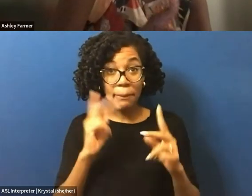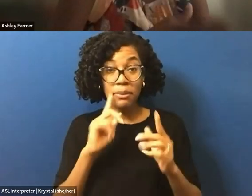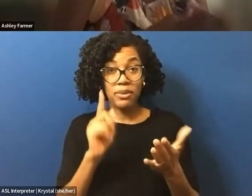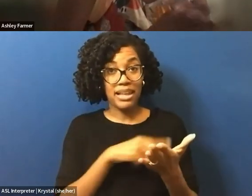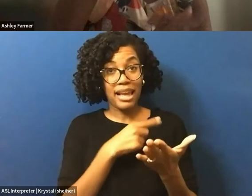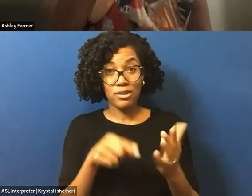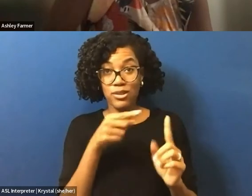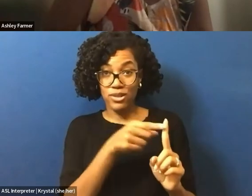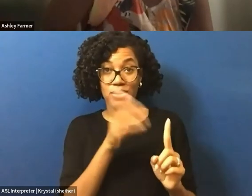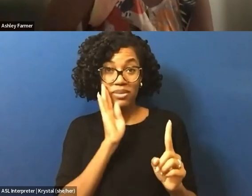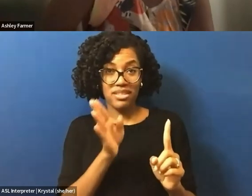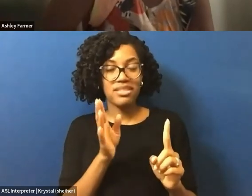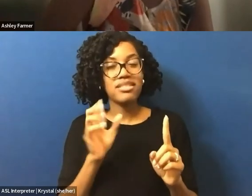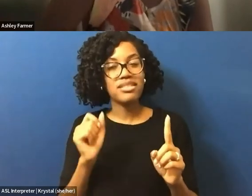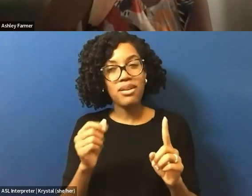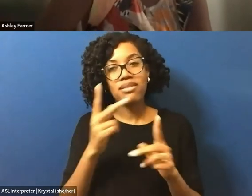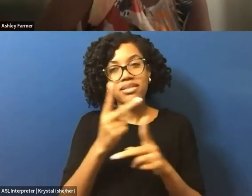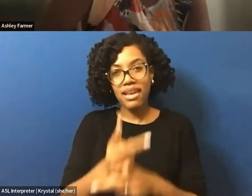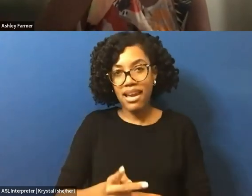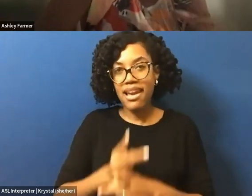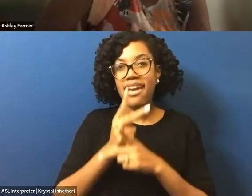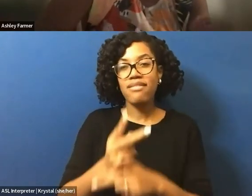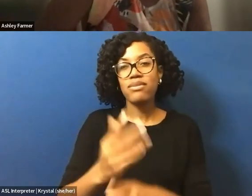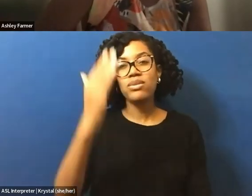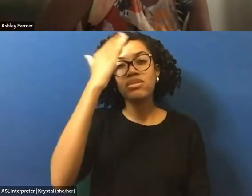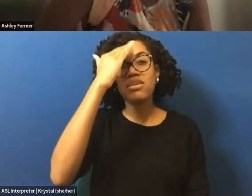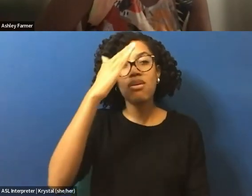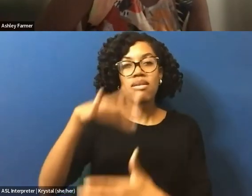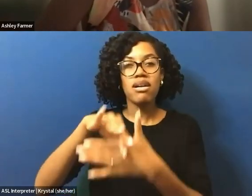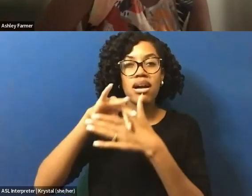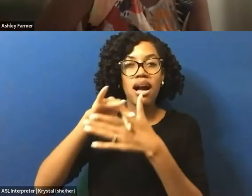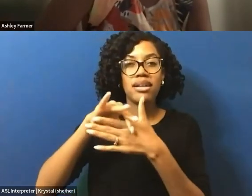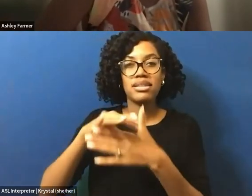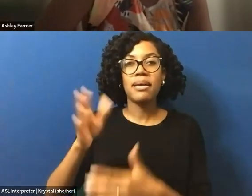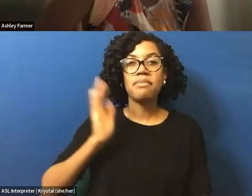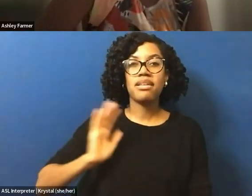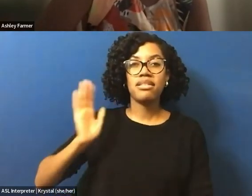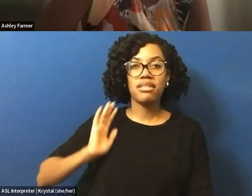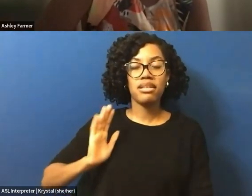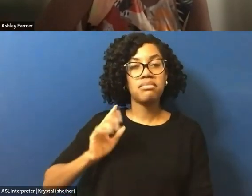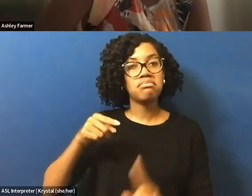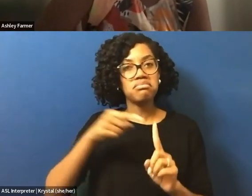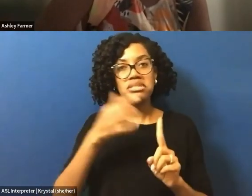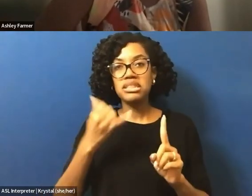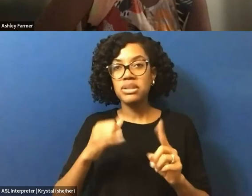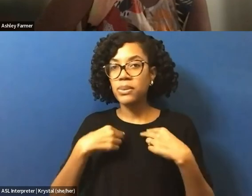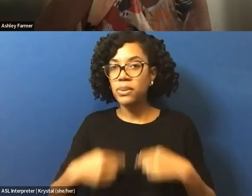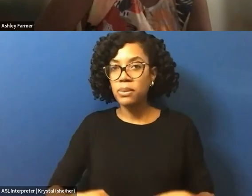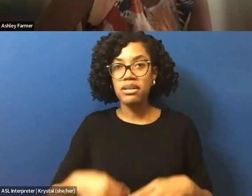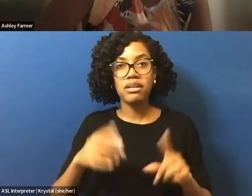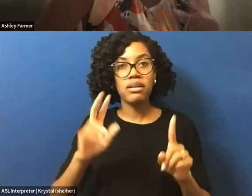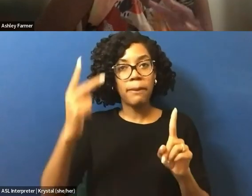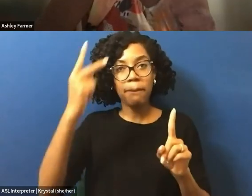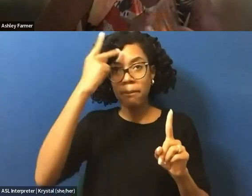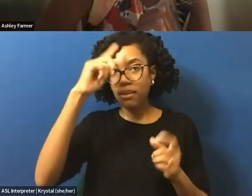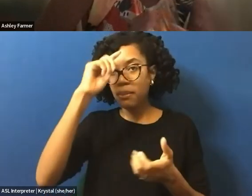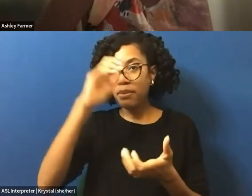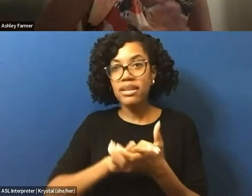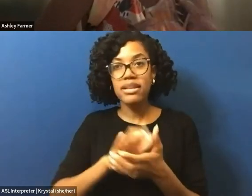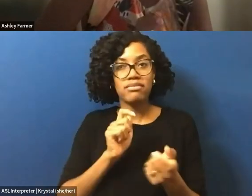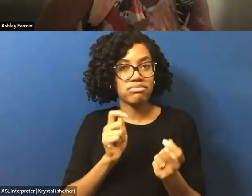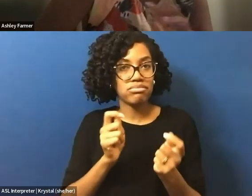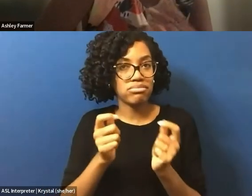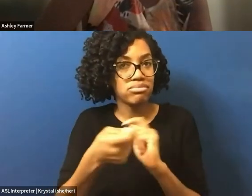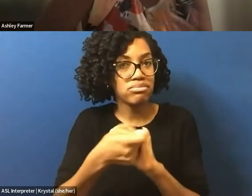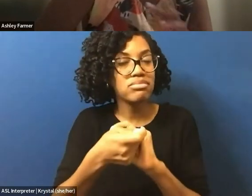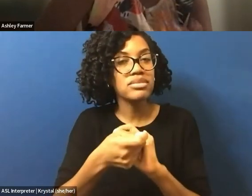Right. We need to make sure that we understand people as evolving in their politics, but also understanding that they may be